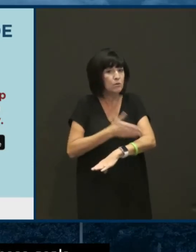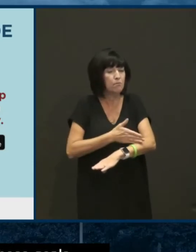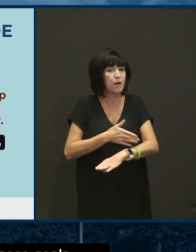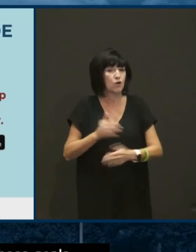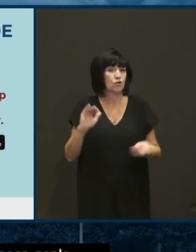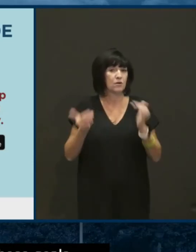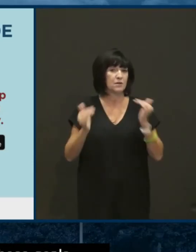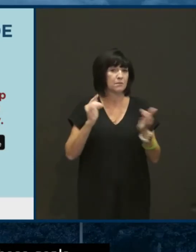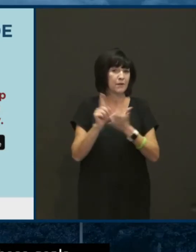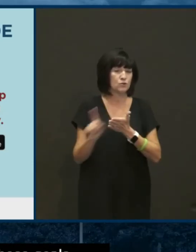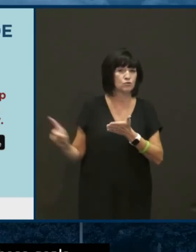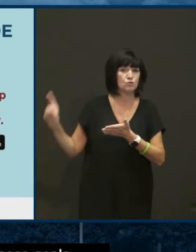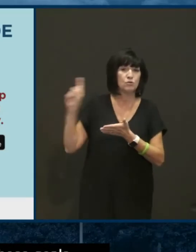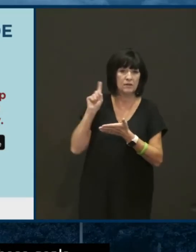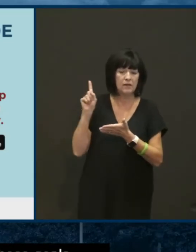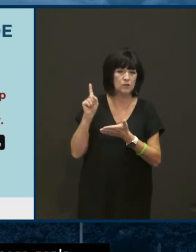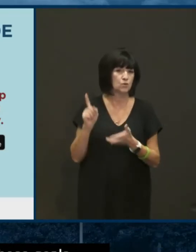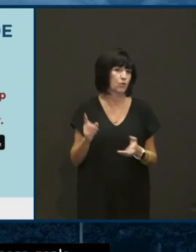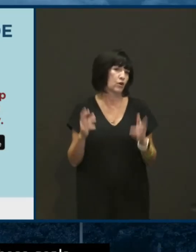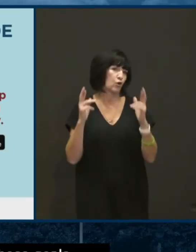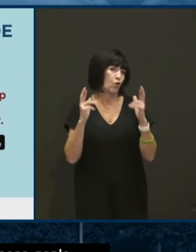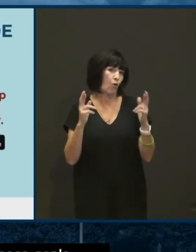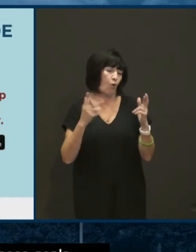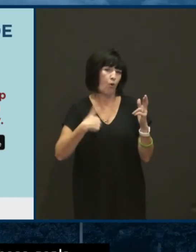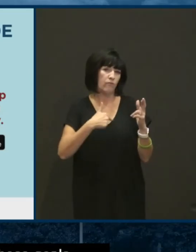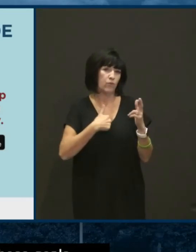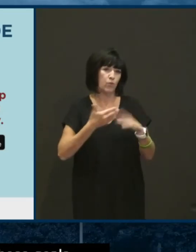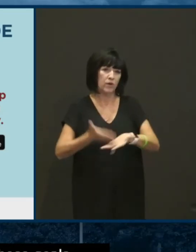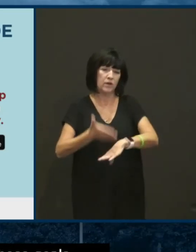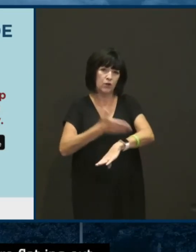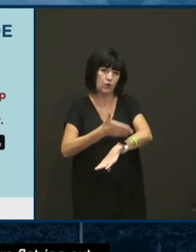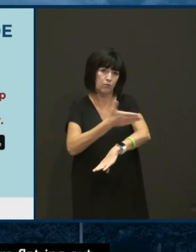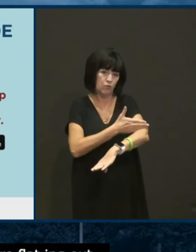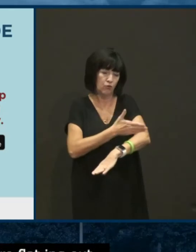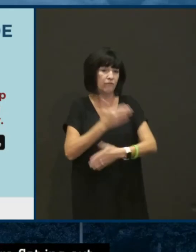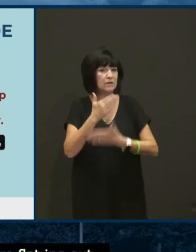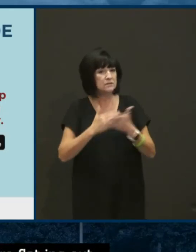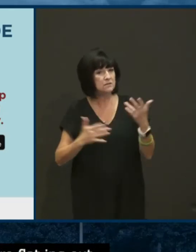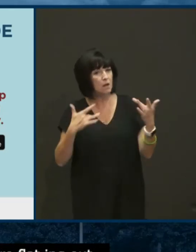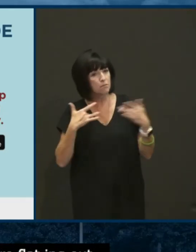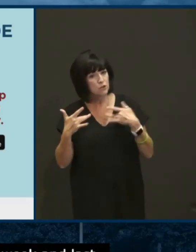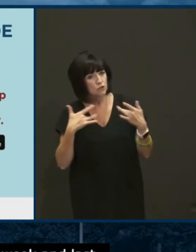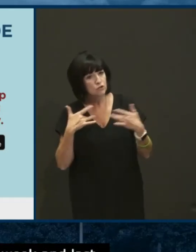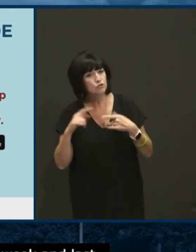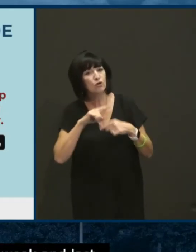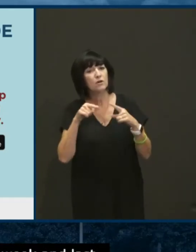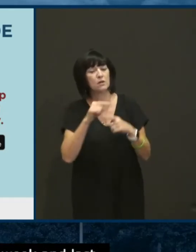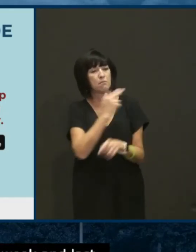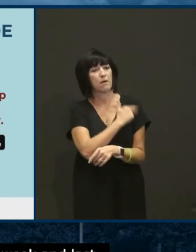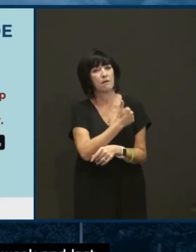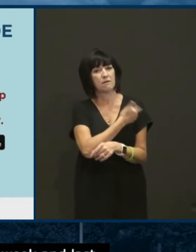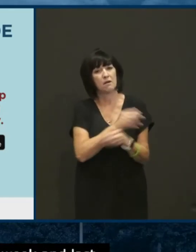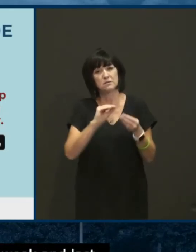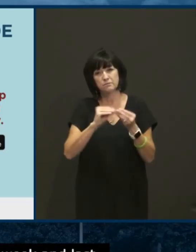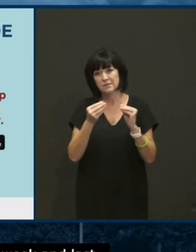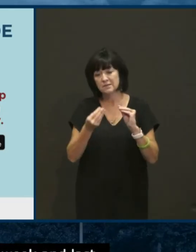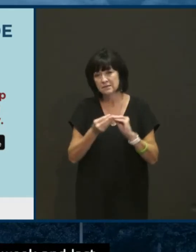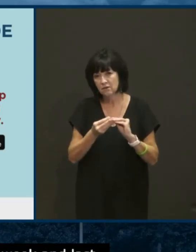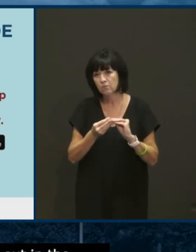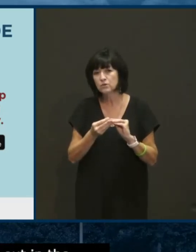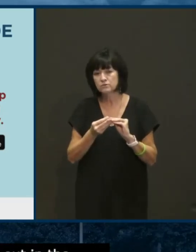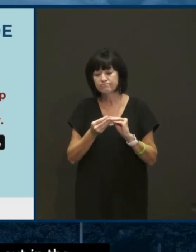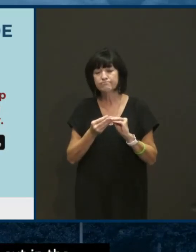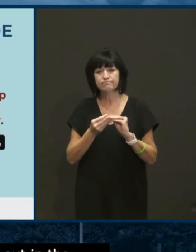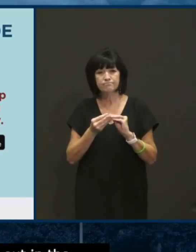flattening out and hopefully turning in the opposite direction. There is some concern, again, about our higher hospitalization numbers. Could be